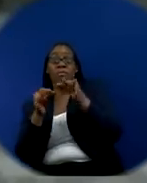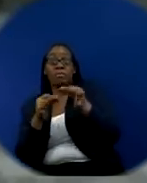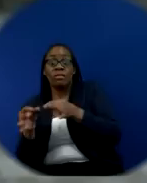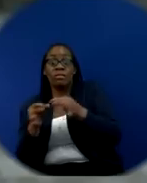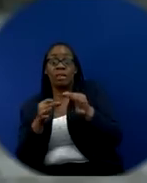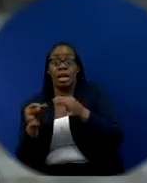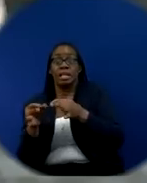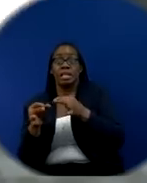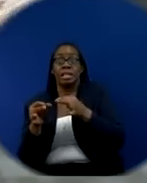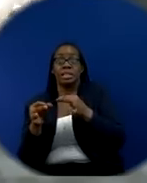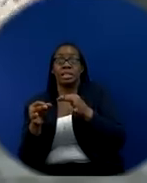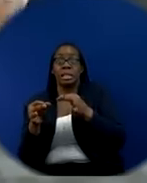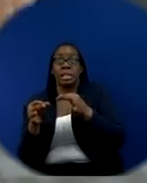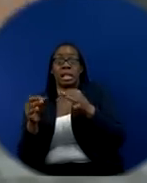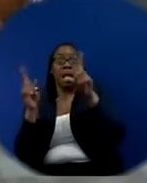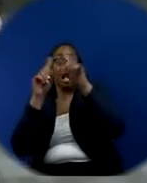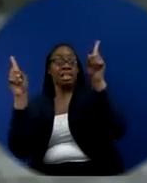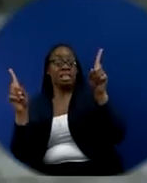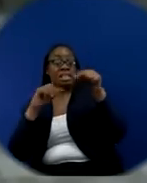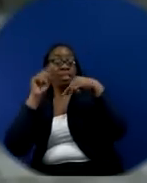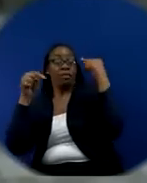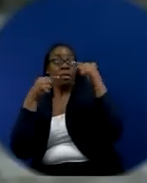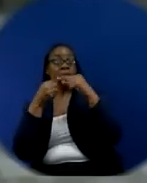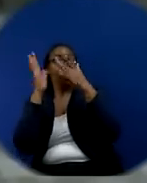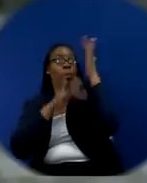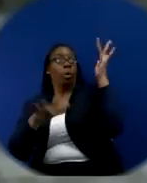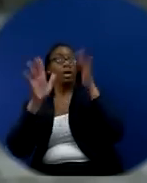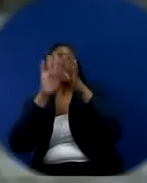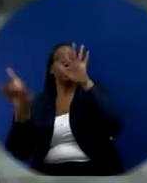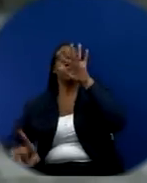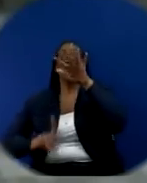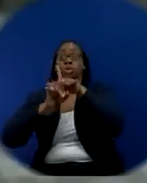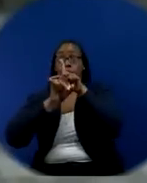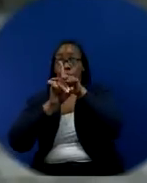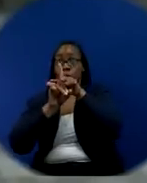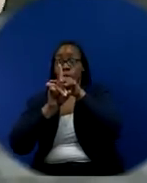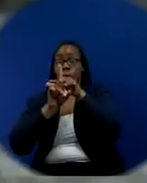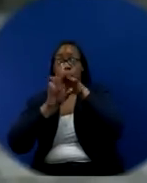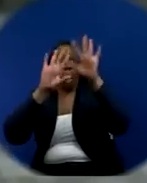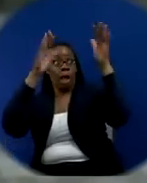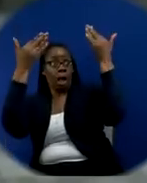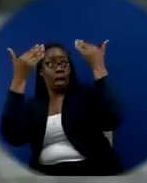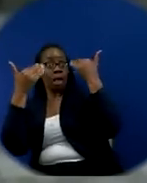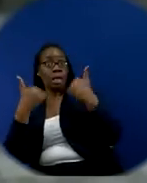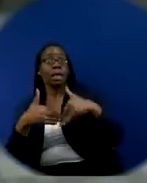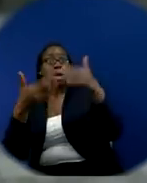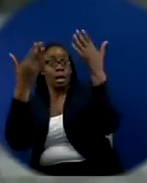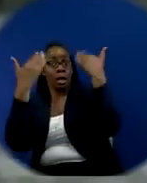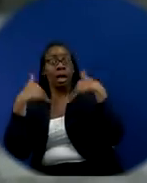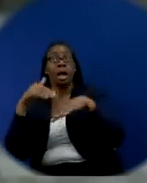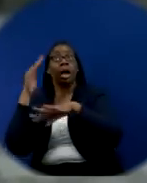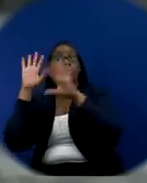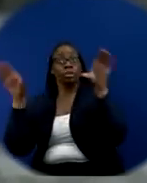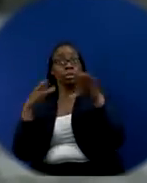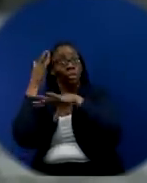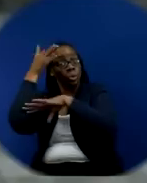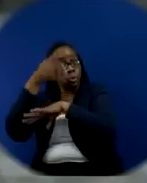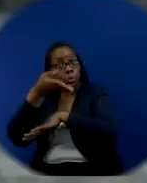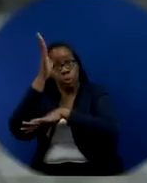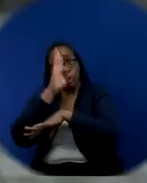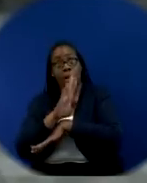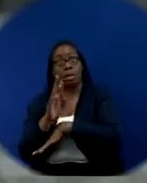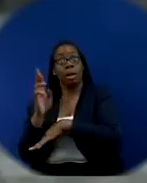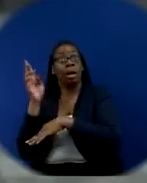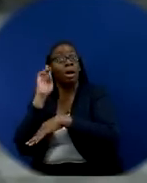revolution that happens when Jesus shows up on the scene. He comes to do the will of God, reminding us that he